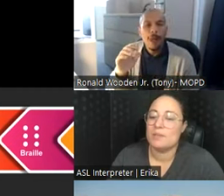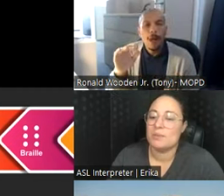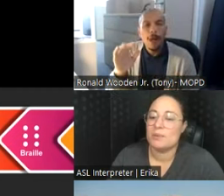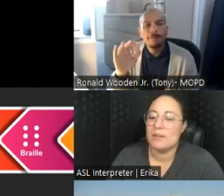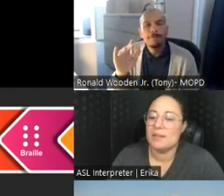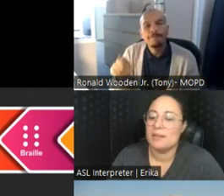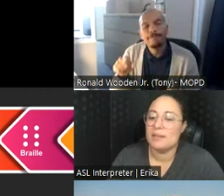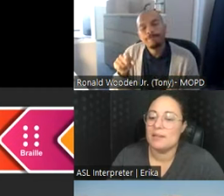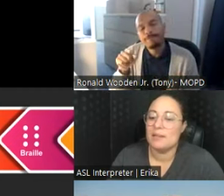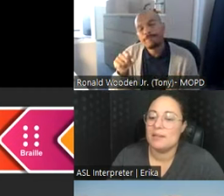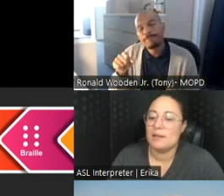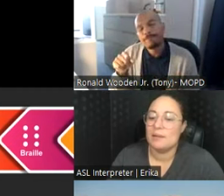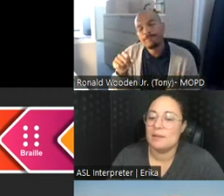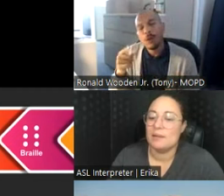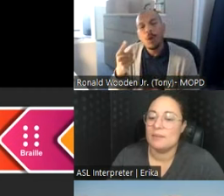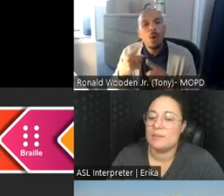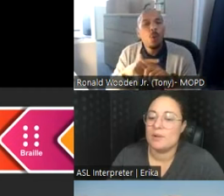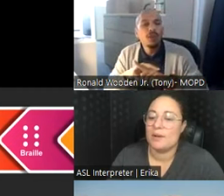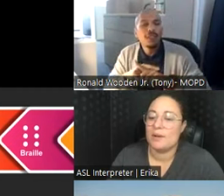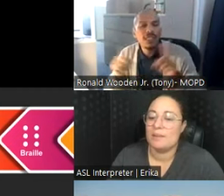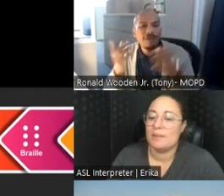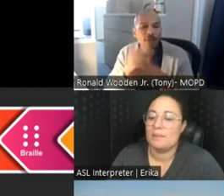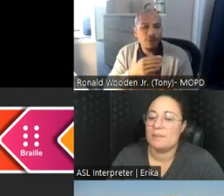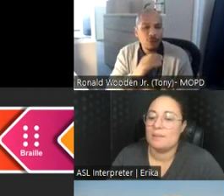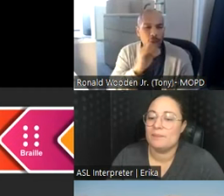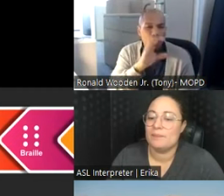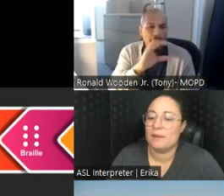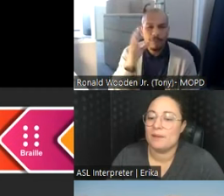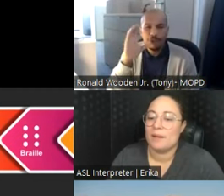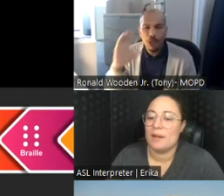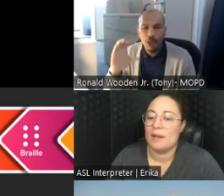able to read what's going on.